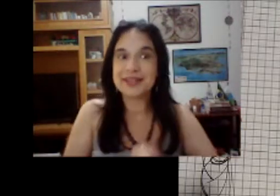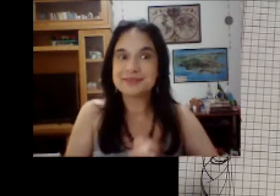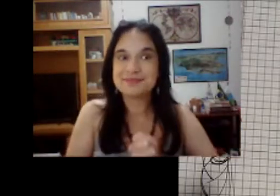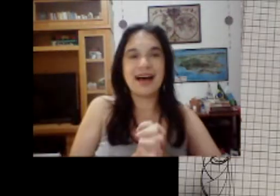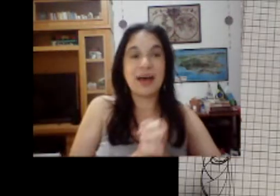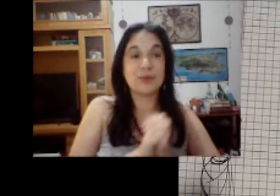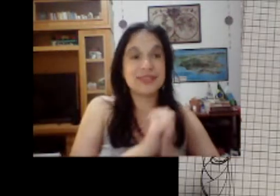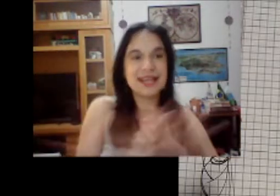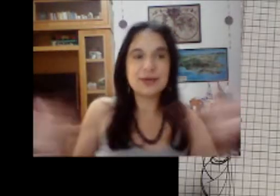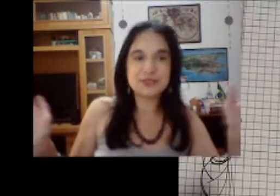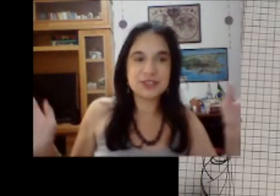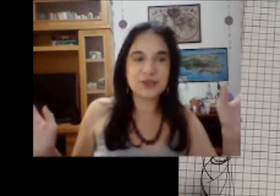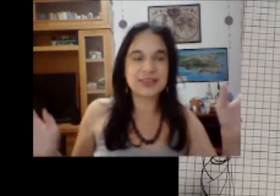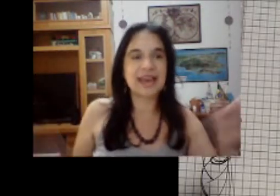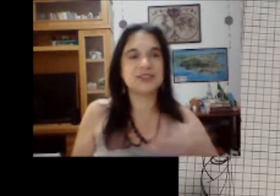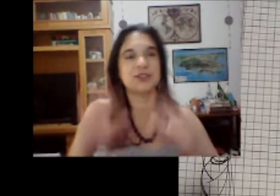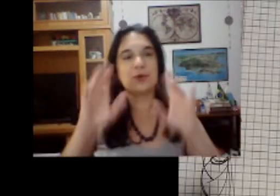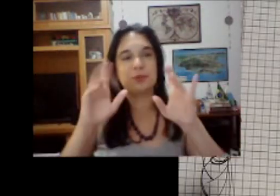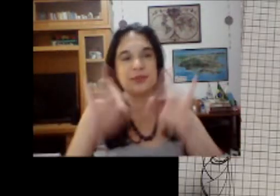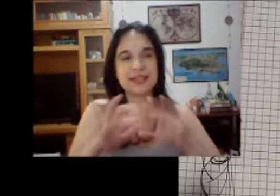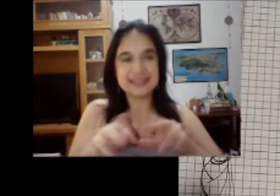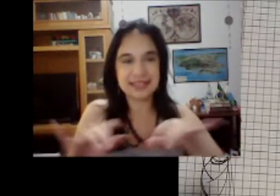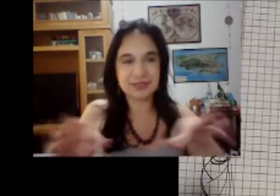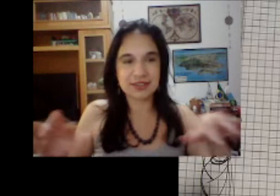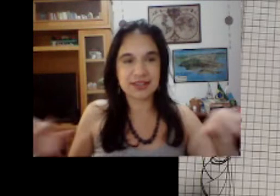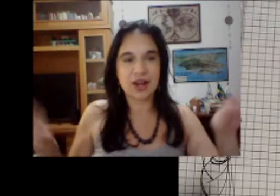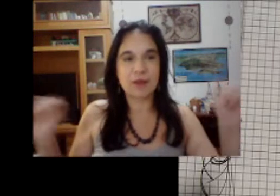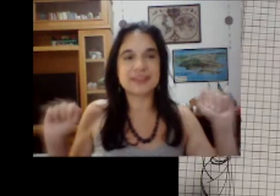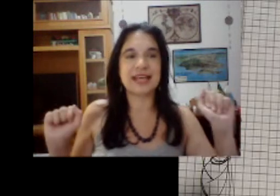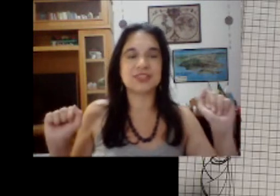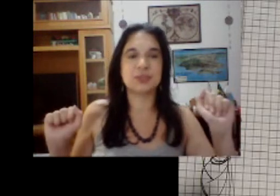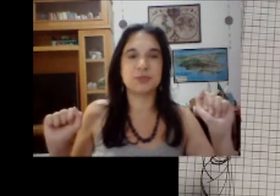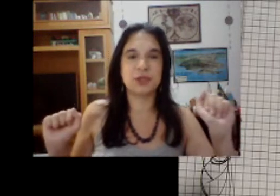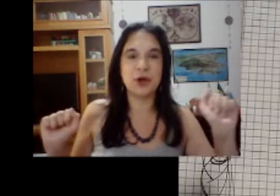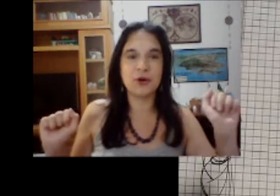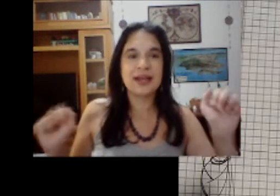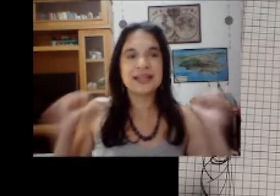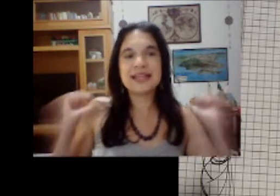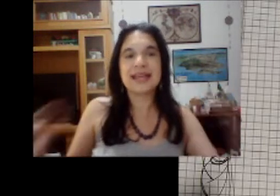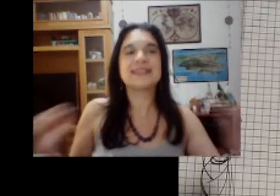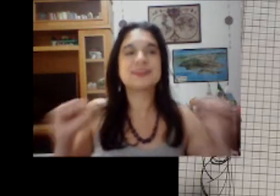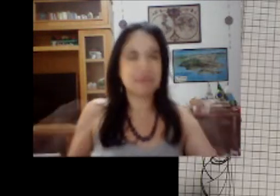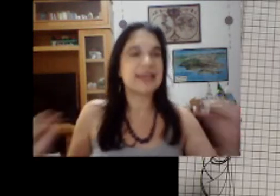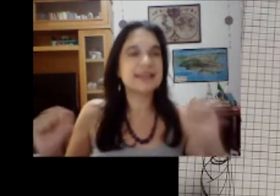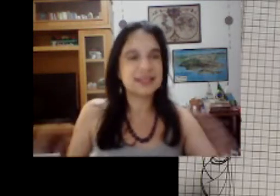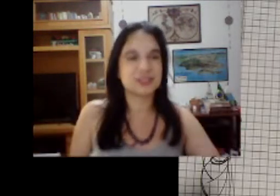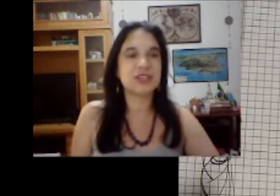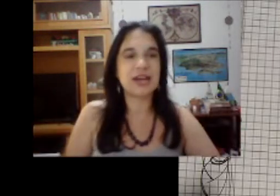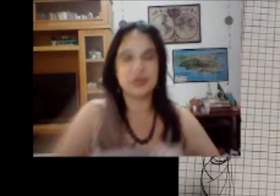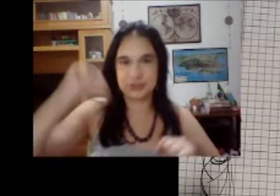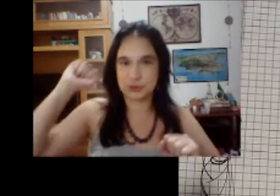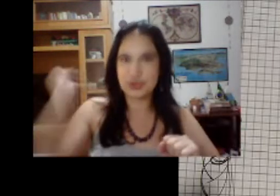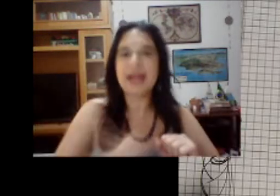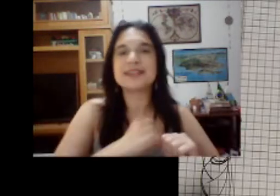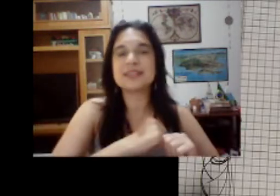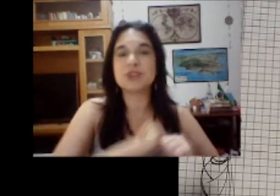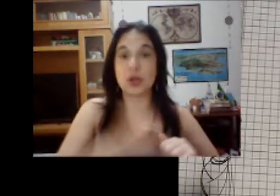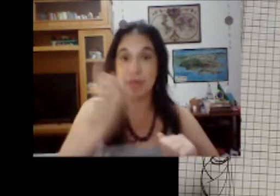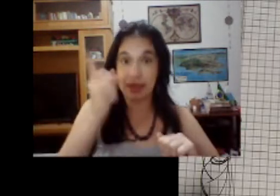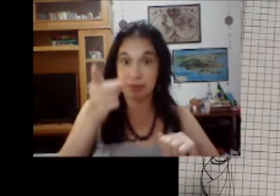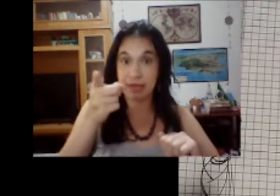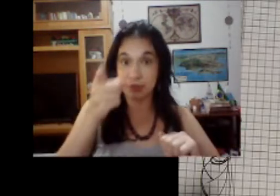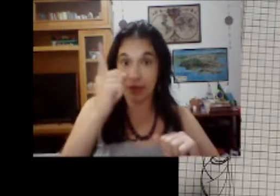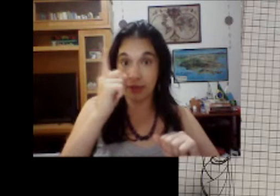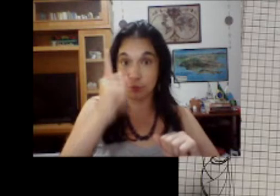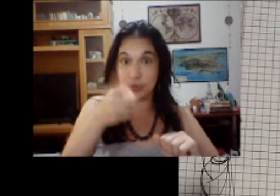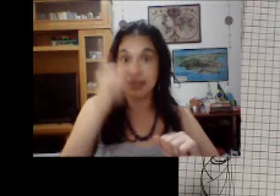why? I would love to know that, so please leave it in the comment section below. Let's make this channel interactive, shall we?